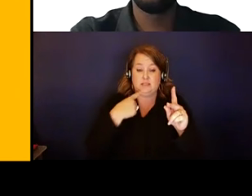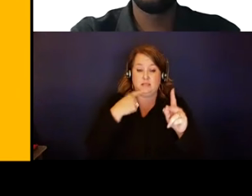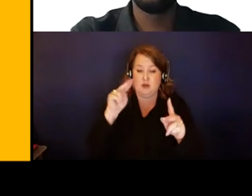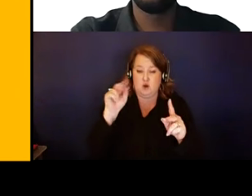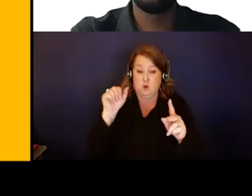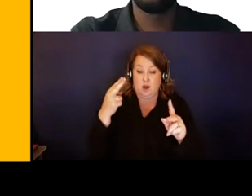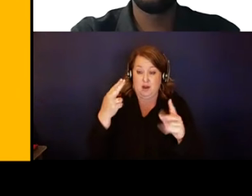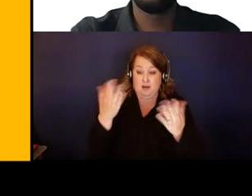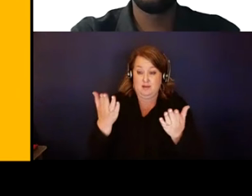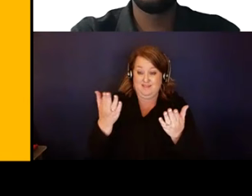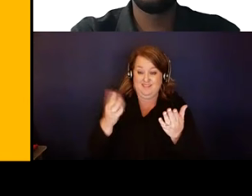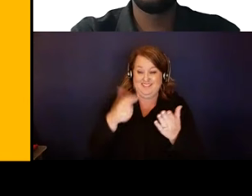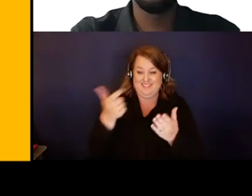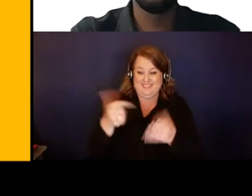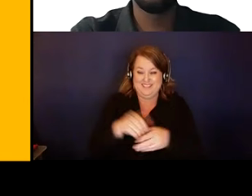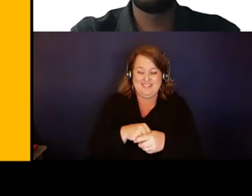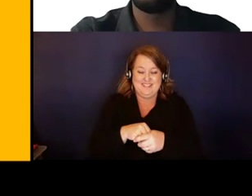Noah?